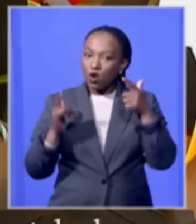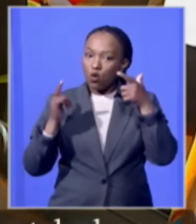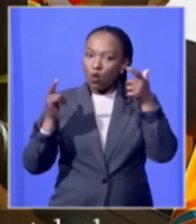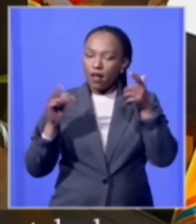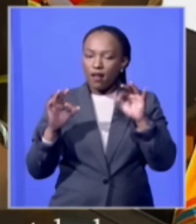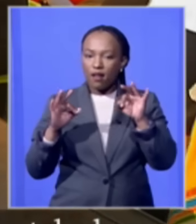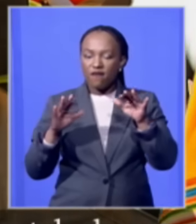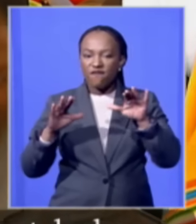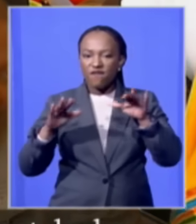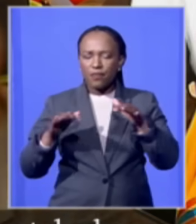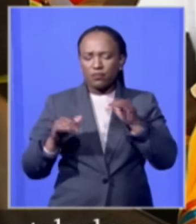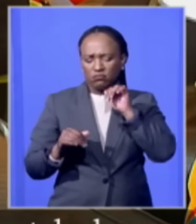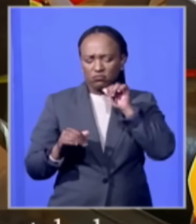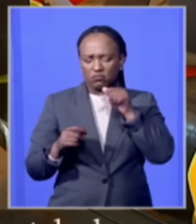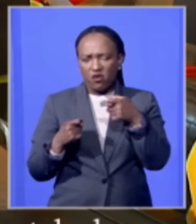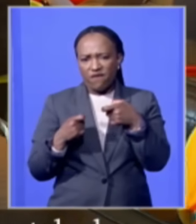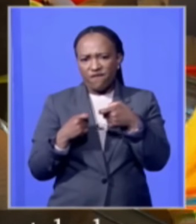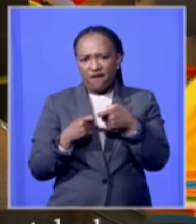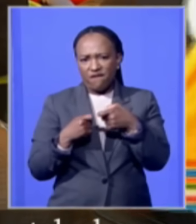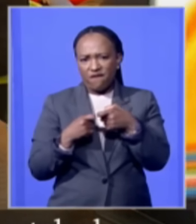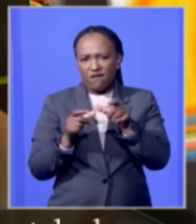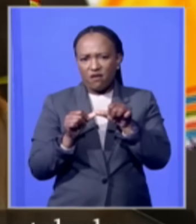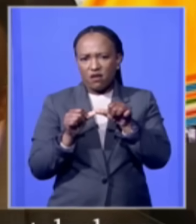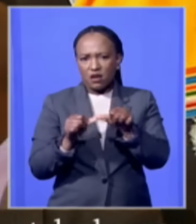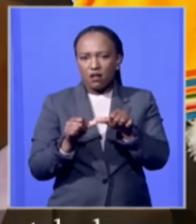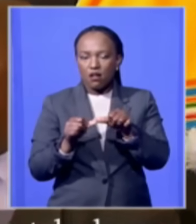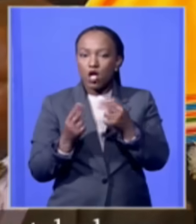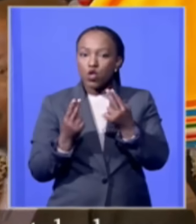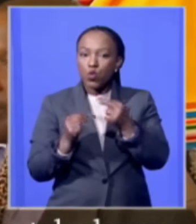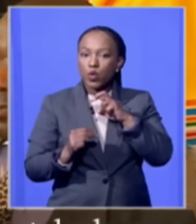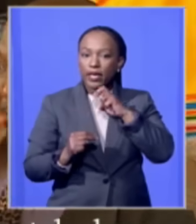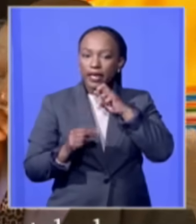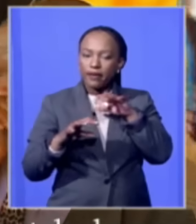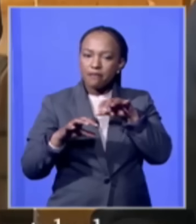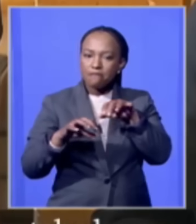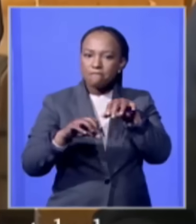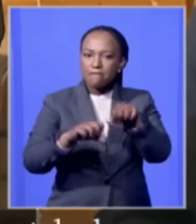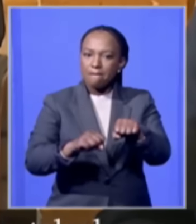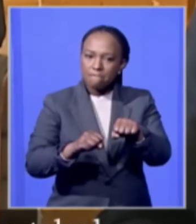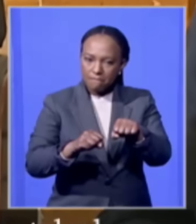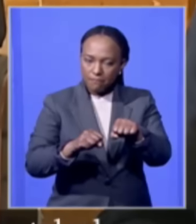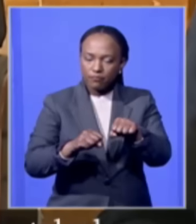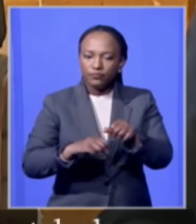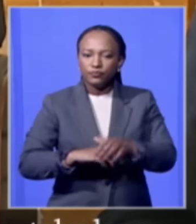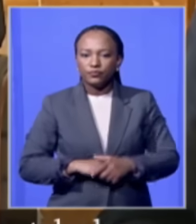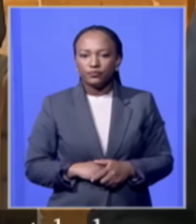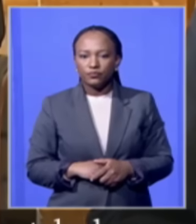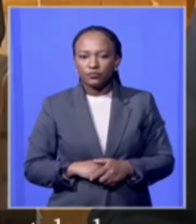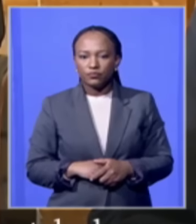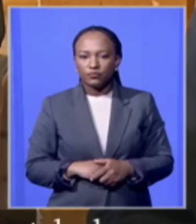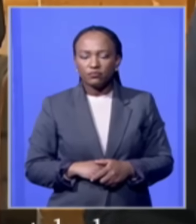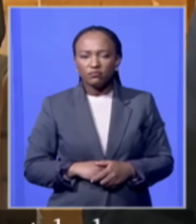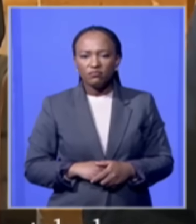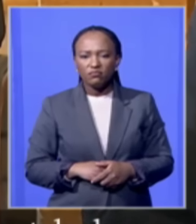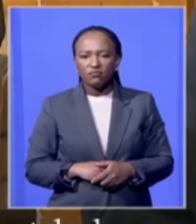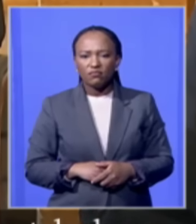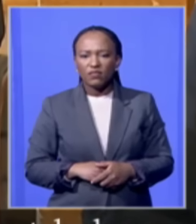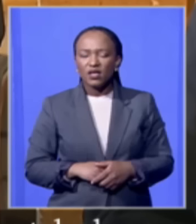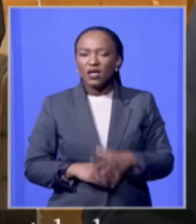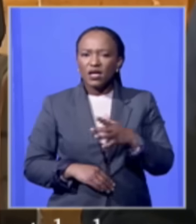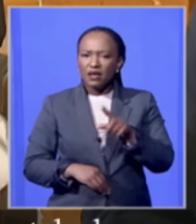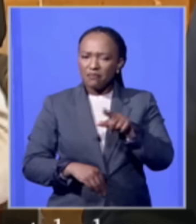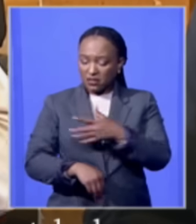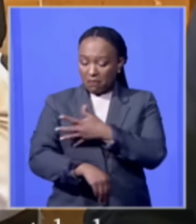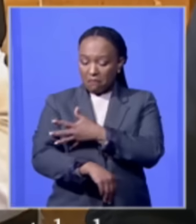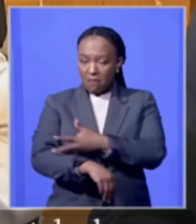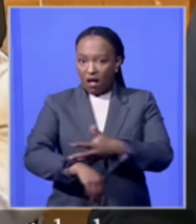ya letsego kgaoga go fitlhela kgoši ye mpšha e tsorama setulo sa bogoši. Now to me it is in the blood. Let them